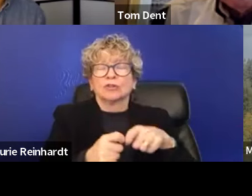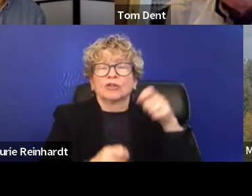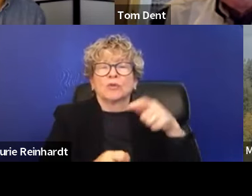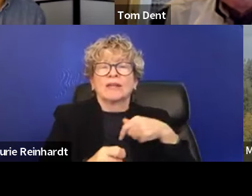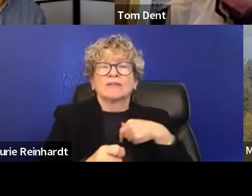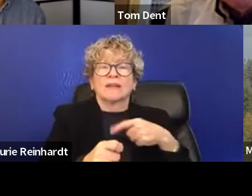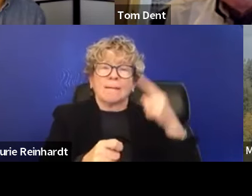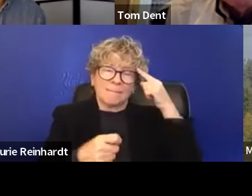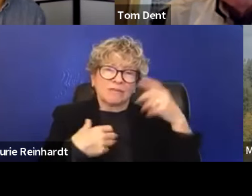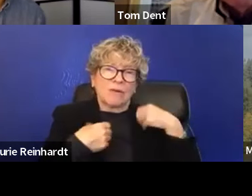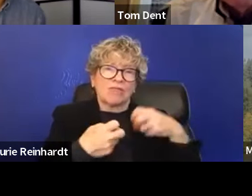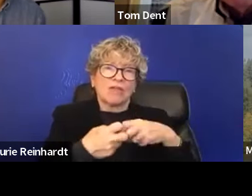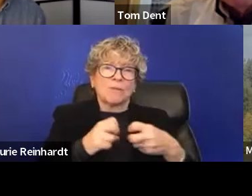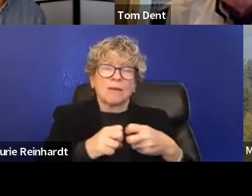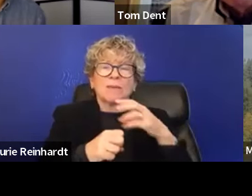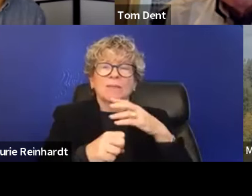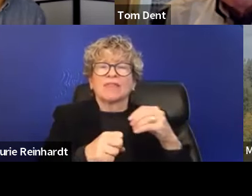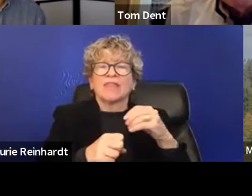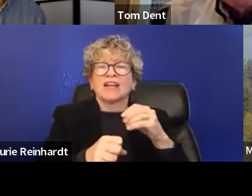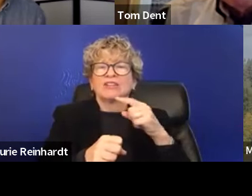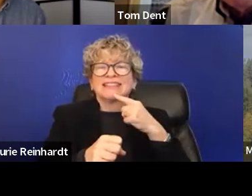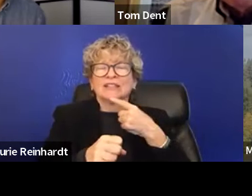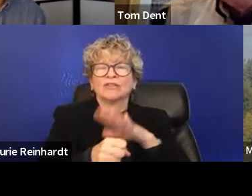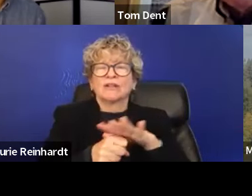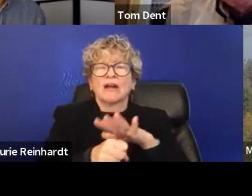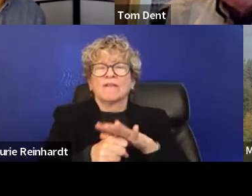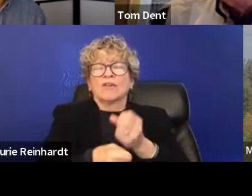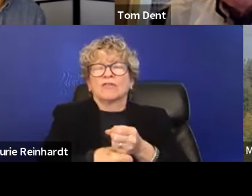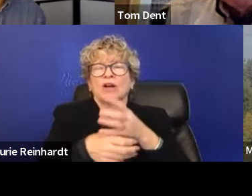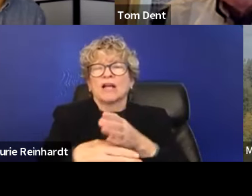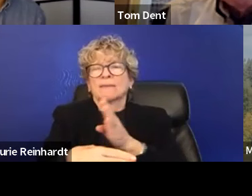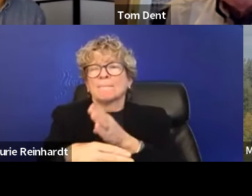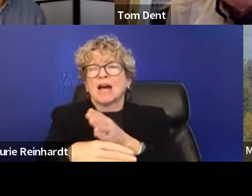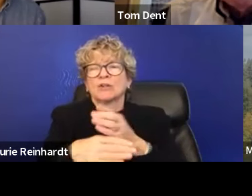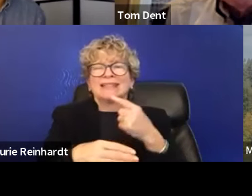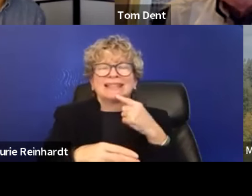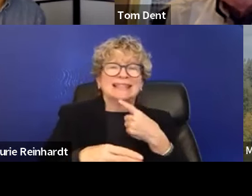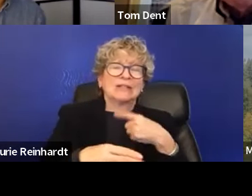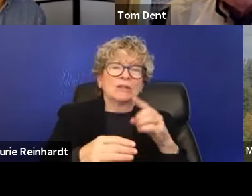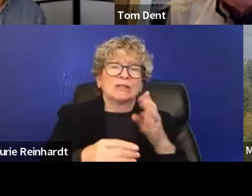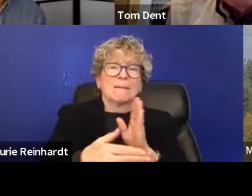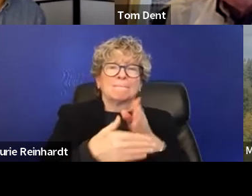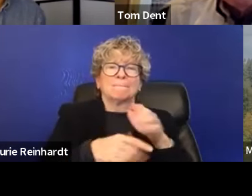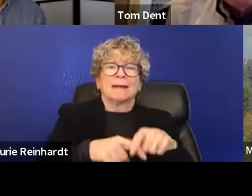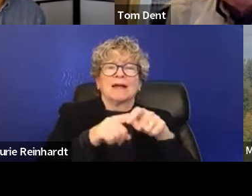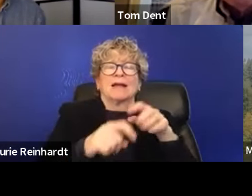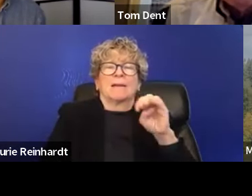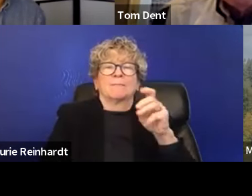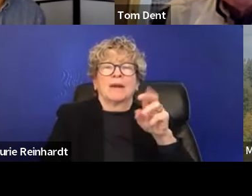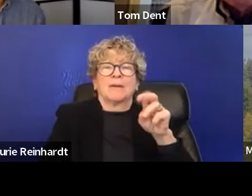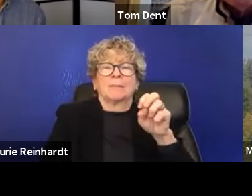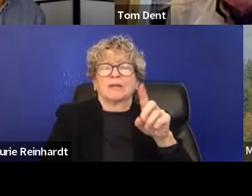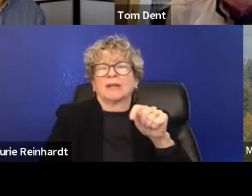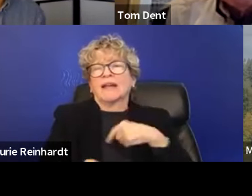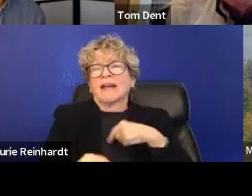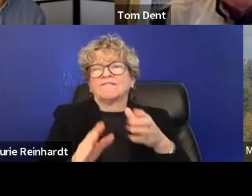as mental health problems that are severe enough to cause moderate to serious impairment in social, occupational, or school functioning and to require